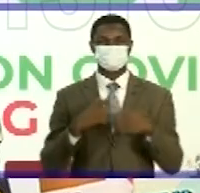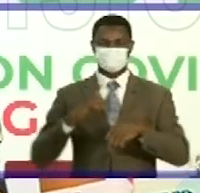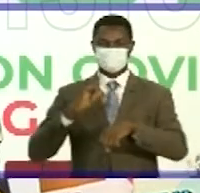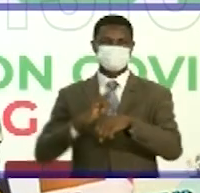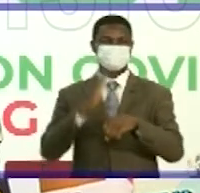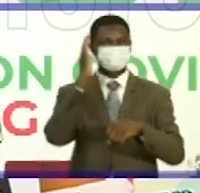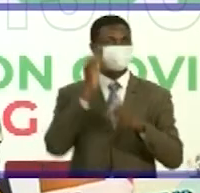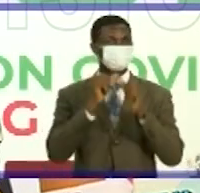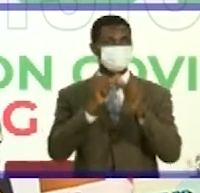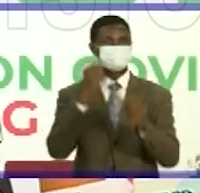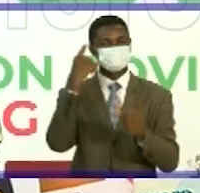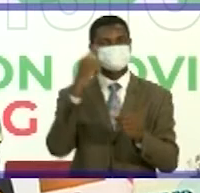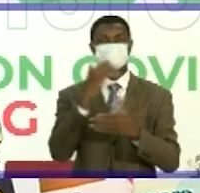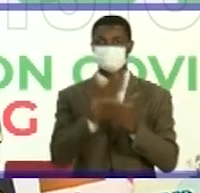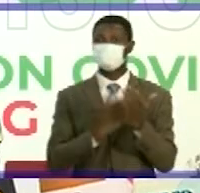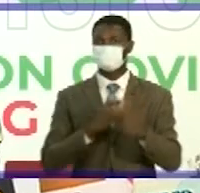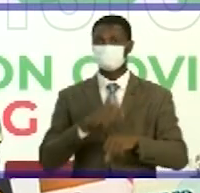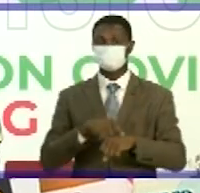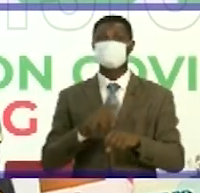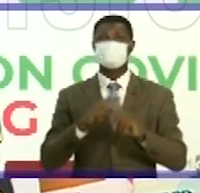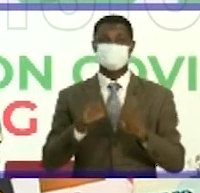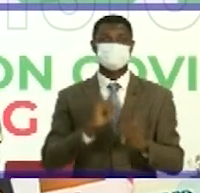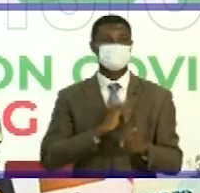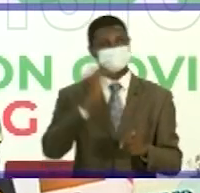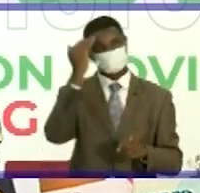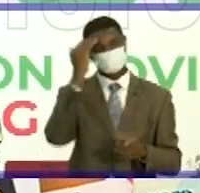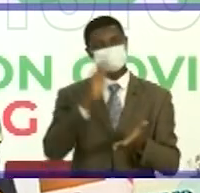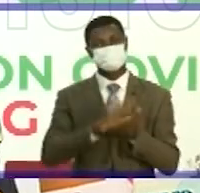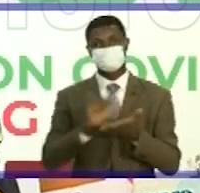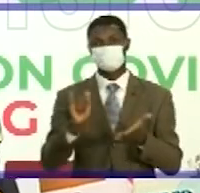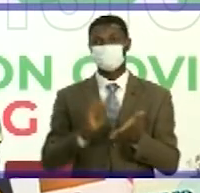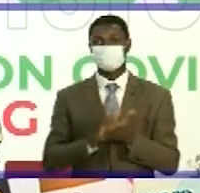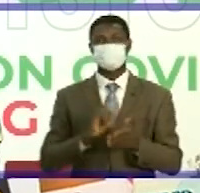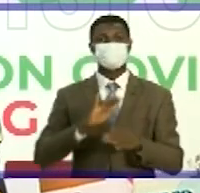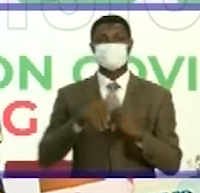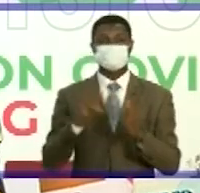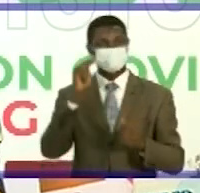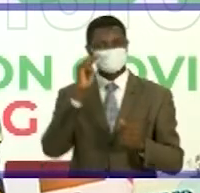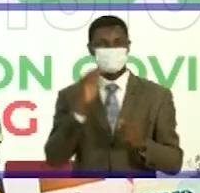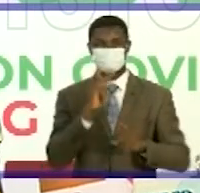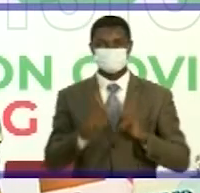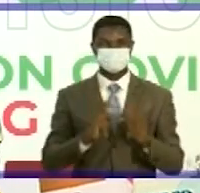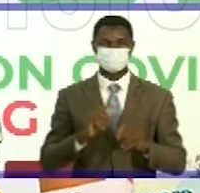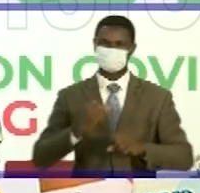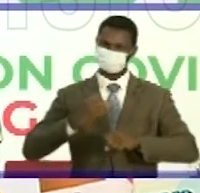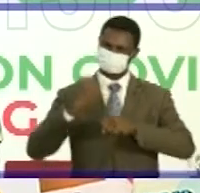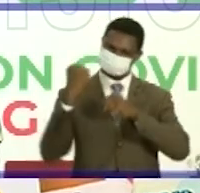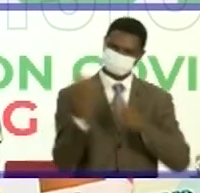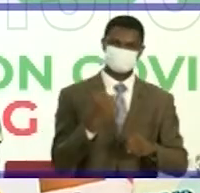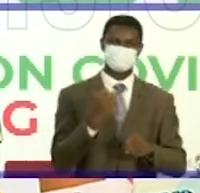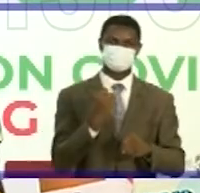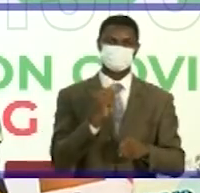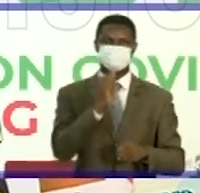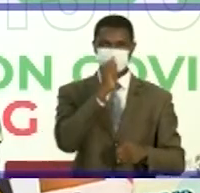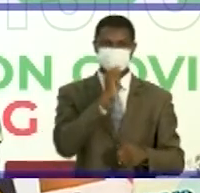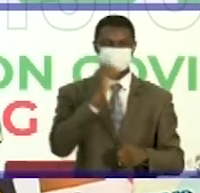while. But I'm confident that the resilient spirit that of Nigerians that we have always exhibited will be what will